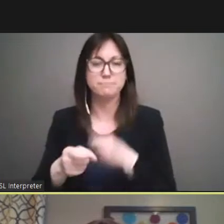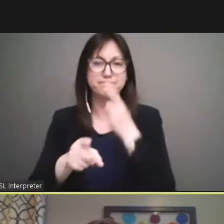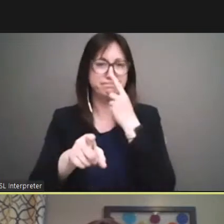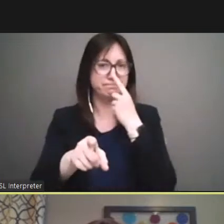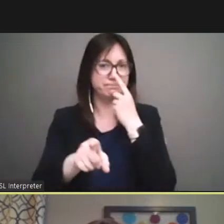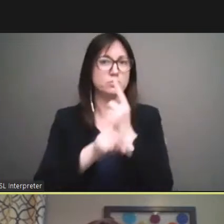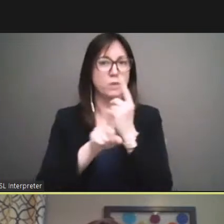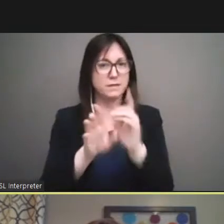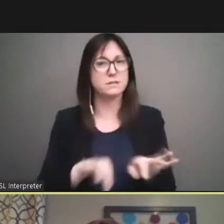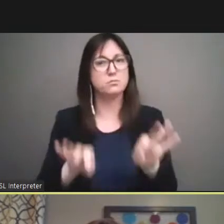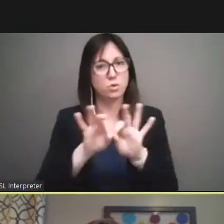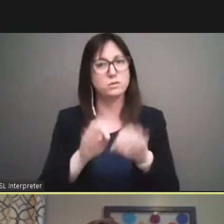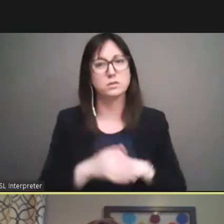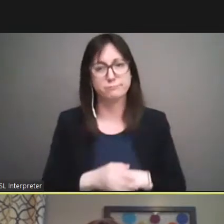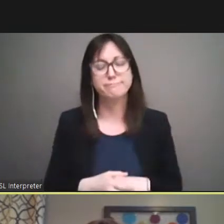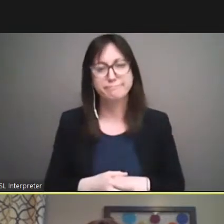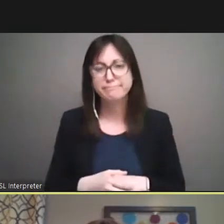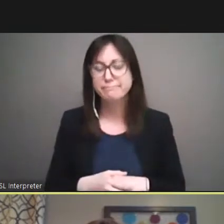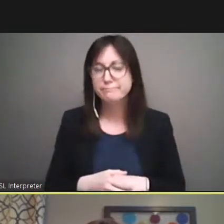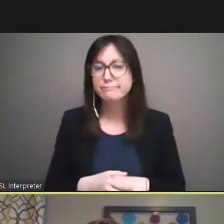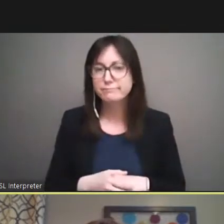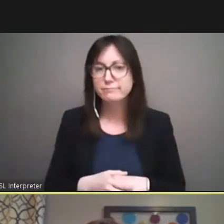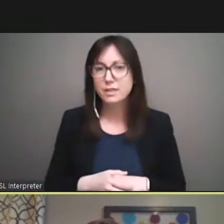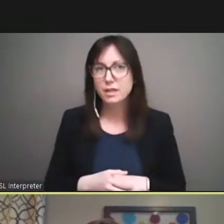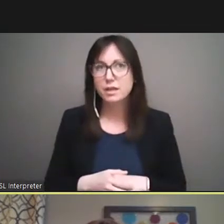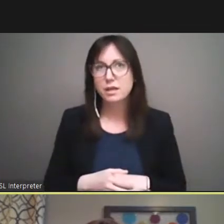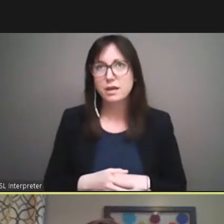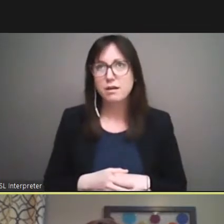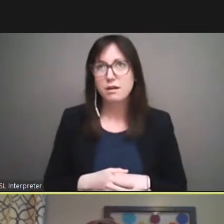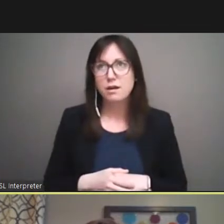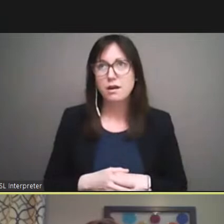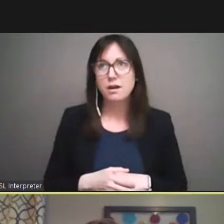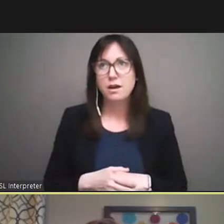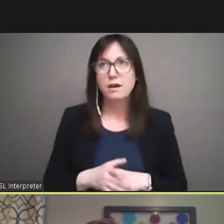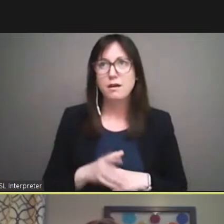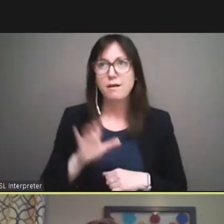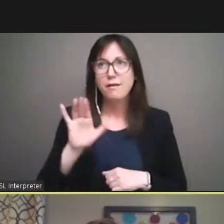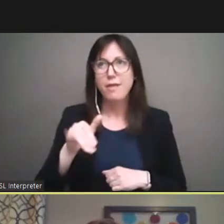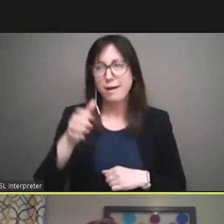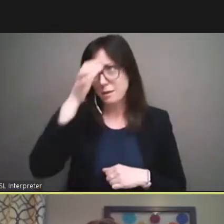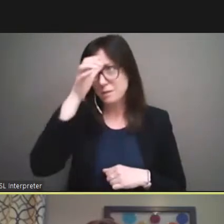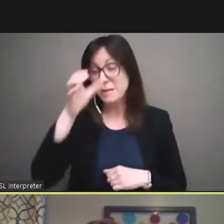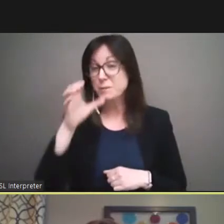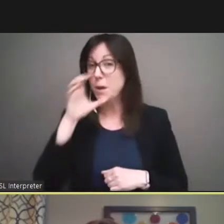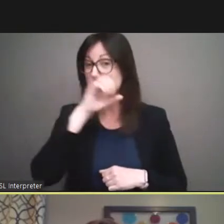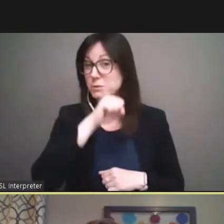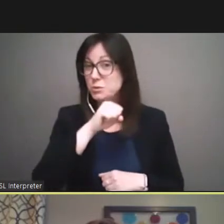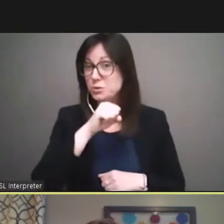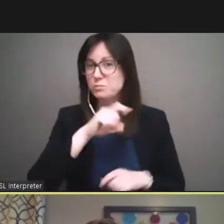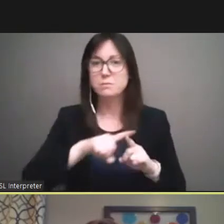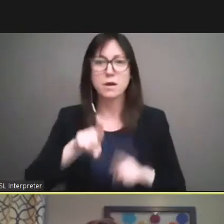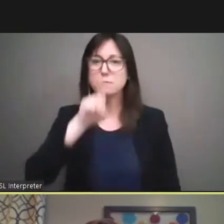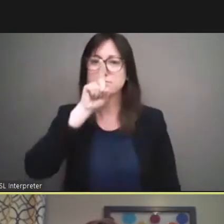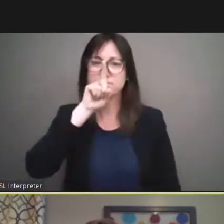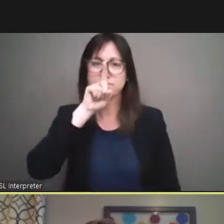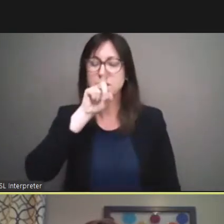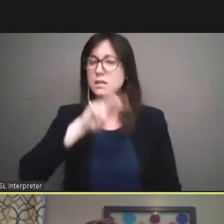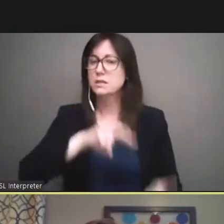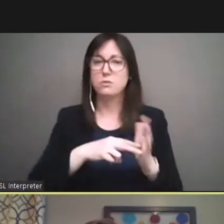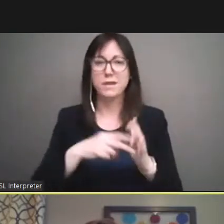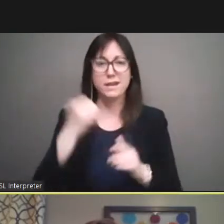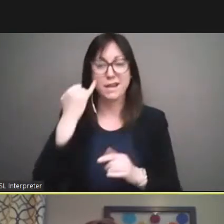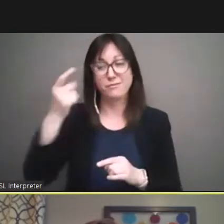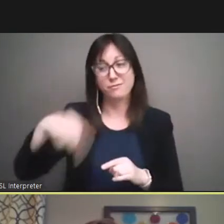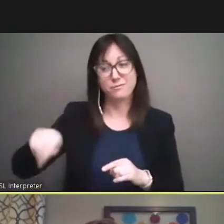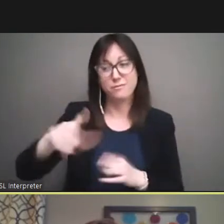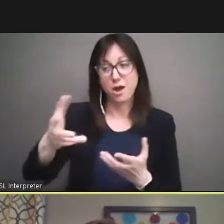isn't always, that's kind of implied but never really spoken about. That you have to be honest with the people you're trying to gain respect